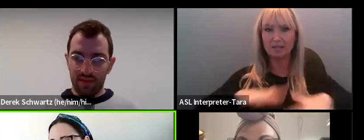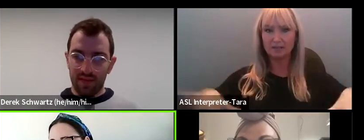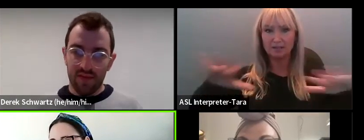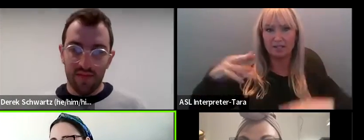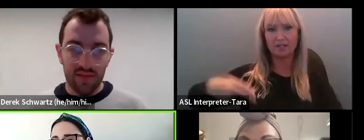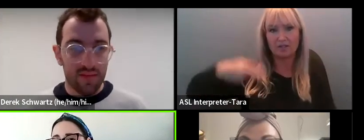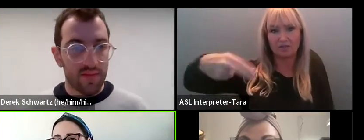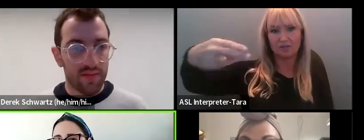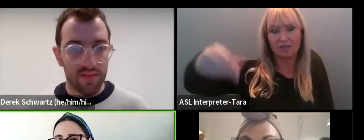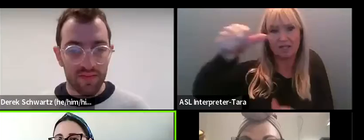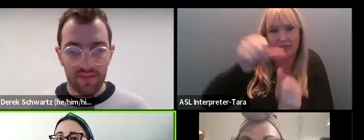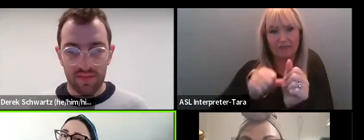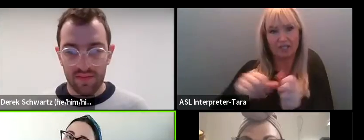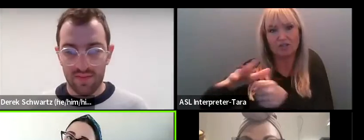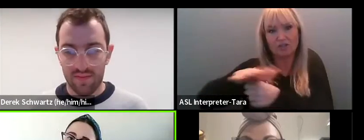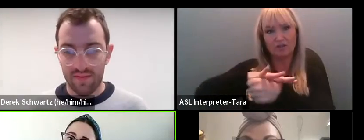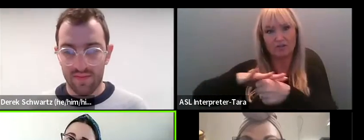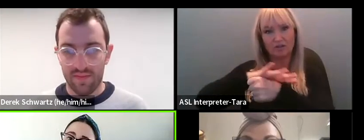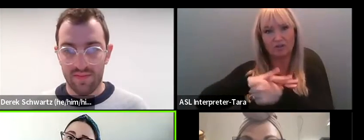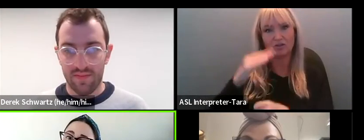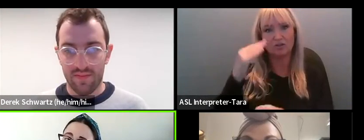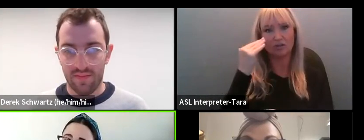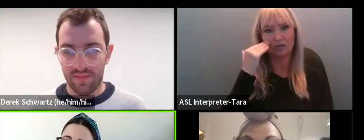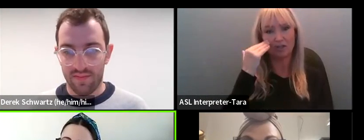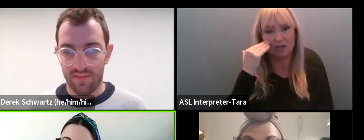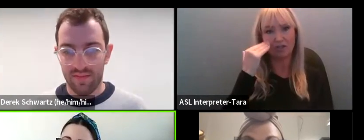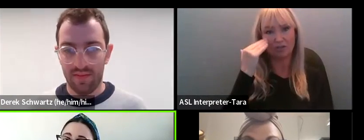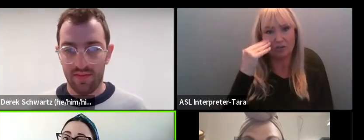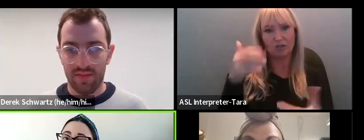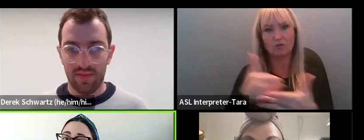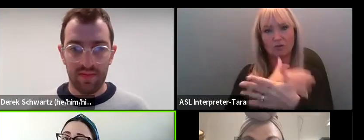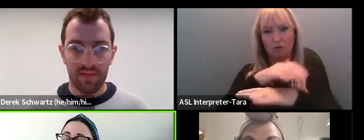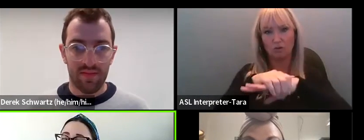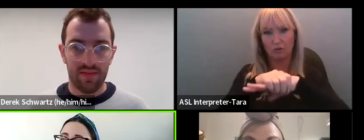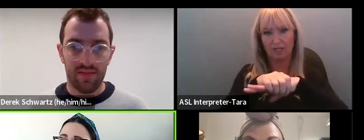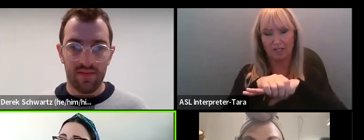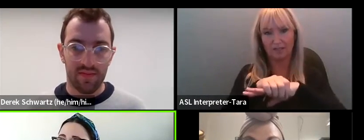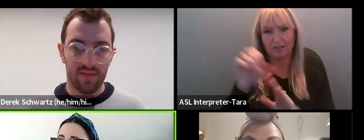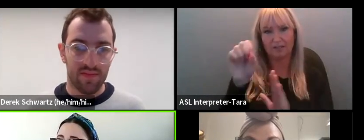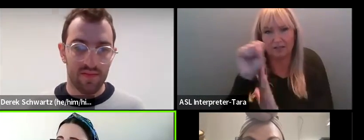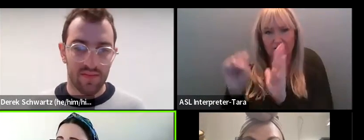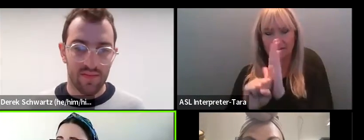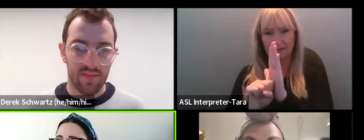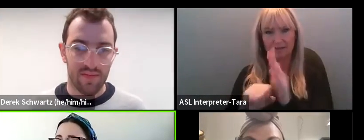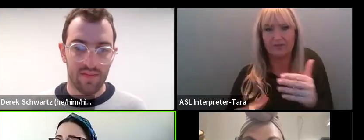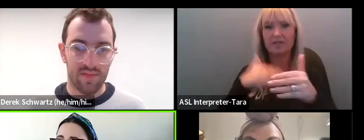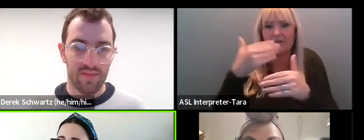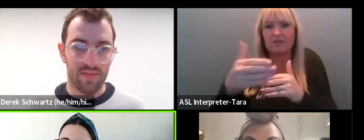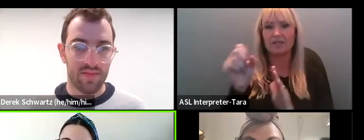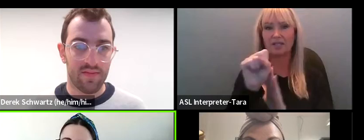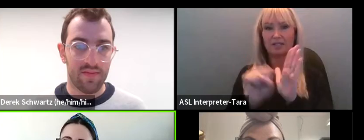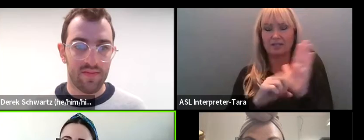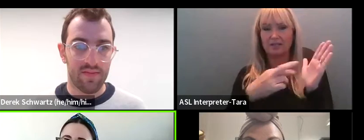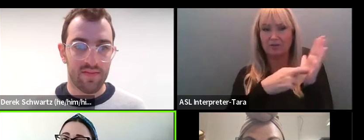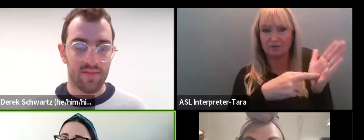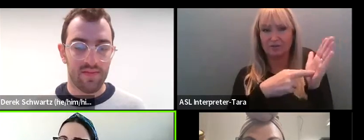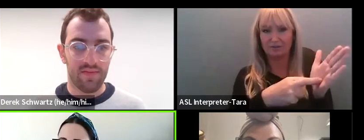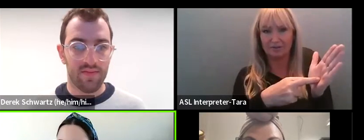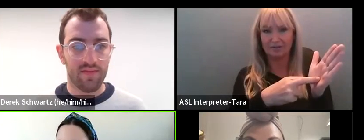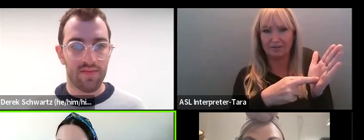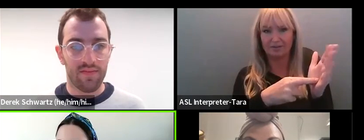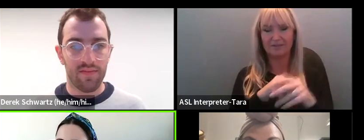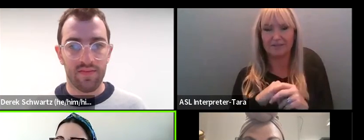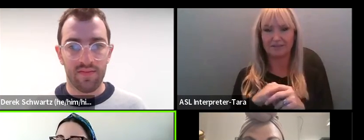each of the territories we now know as the six New England states. The next state represented by the fabulous ensemble